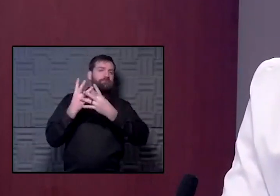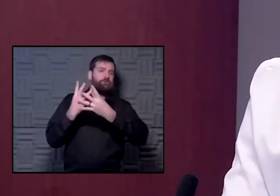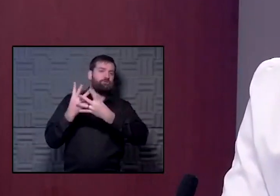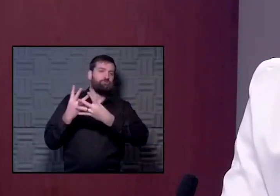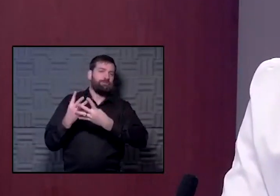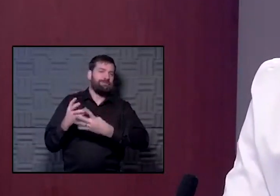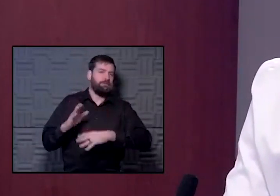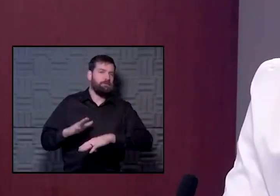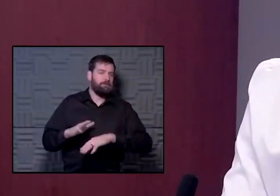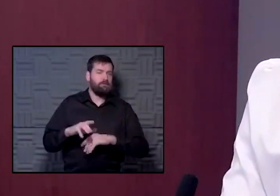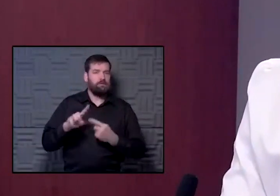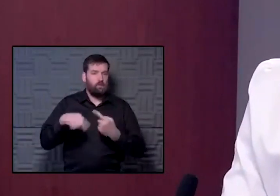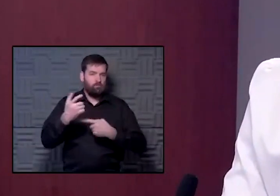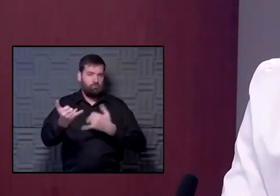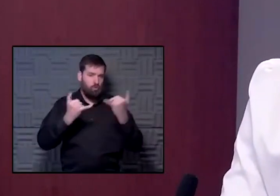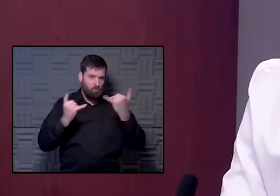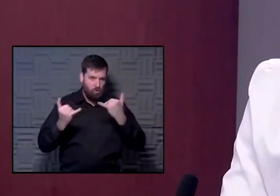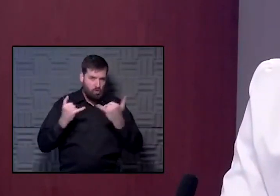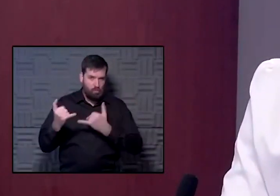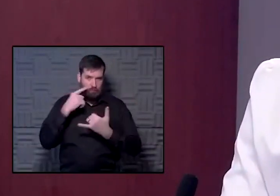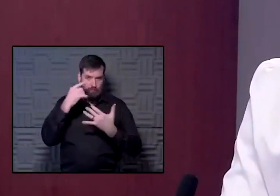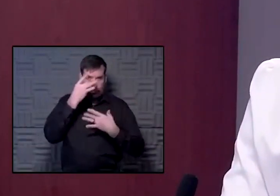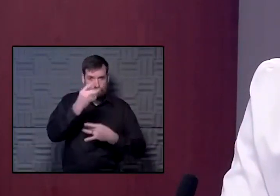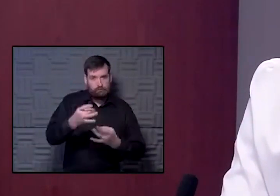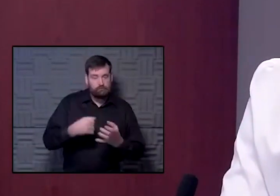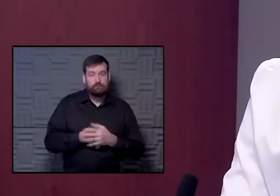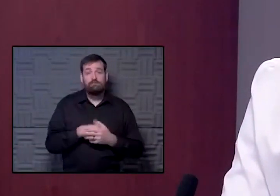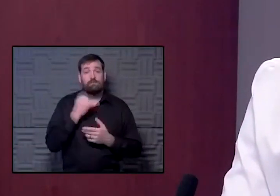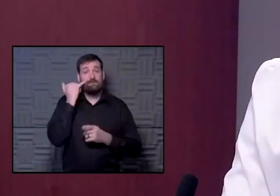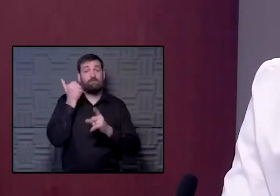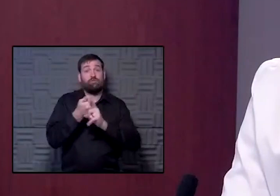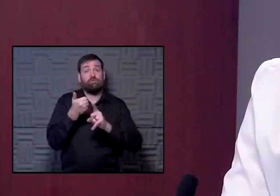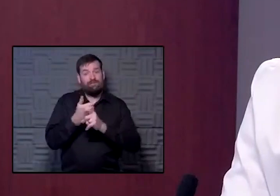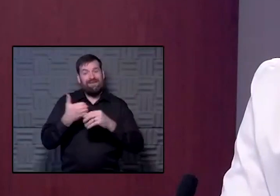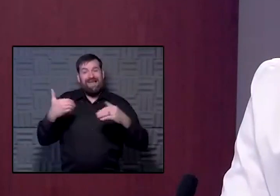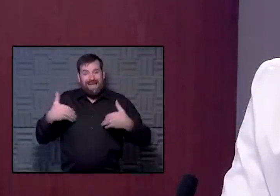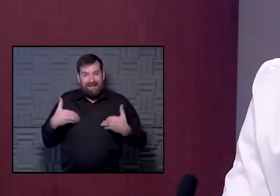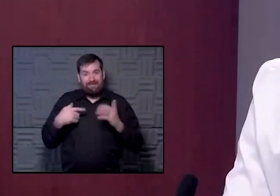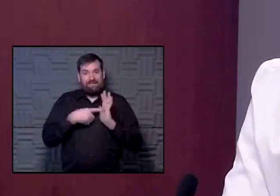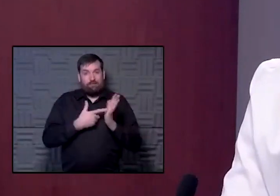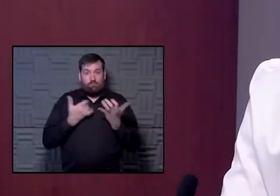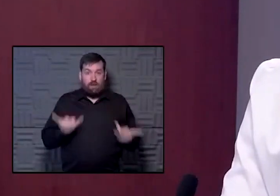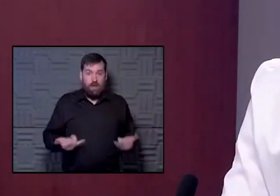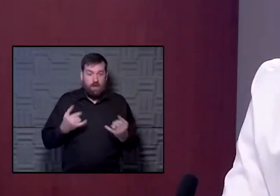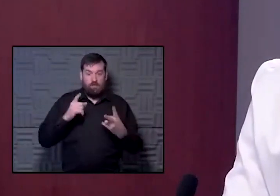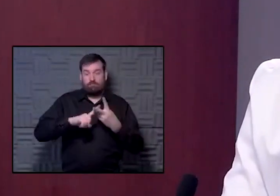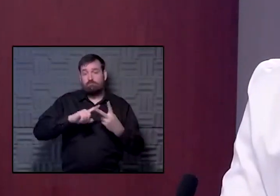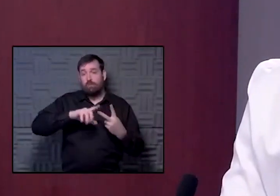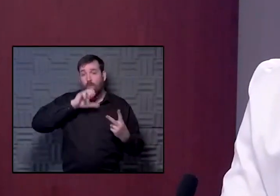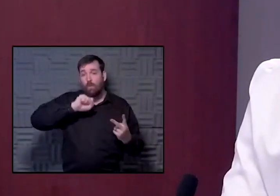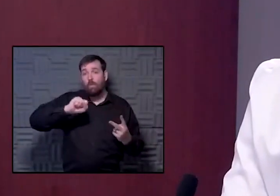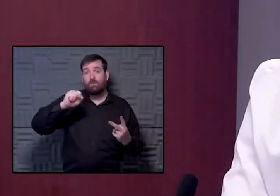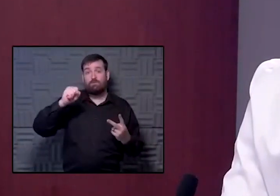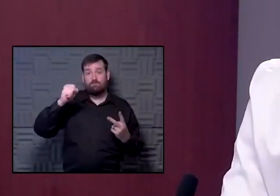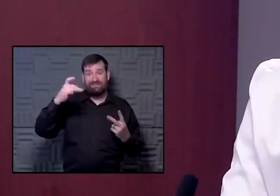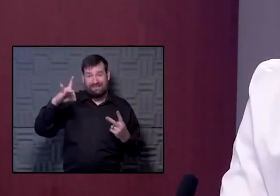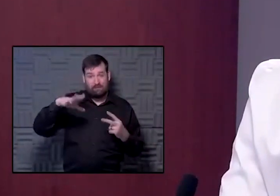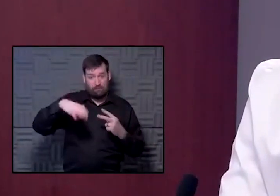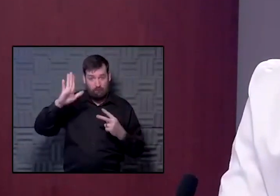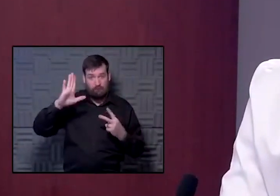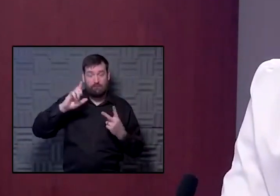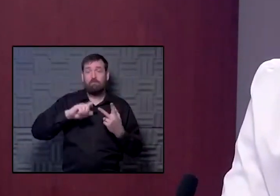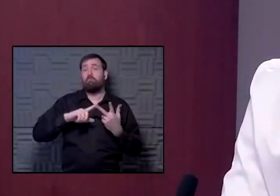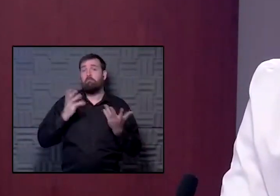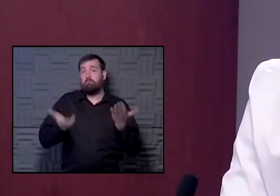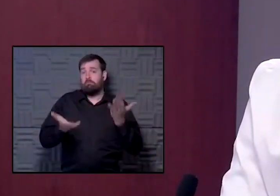phone. And certainly if you are having active symptoms, you're an adult, and you potentially could participate in this